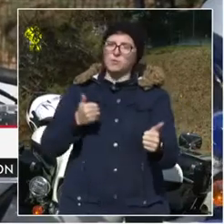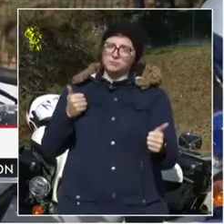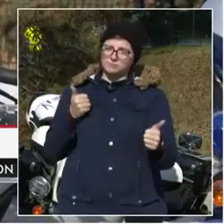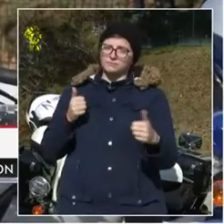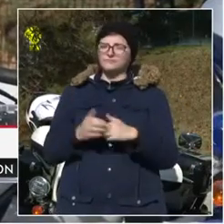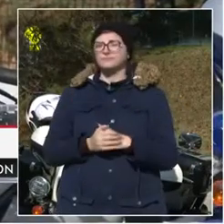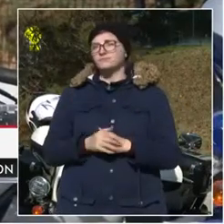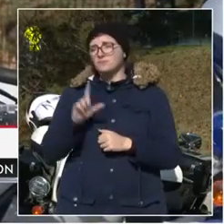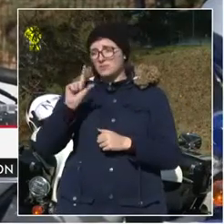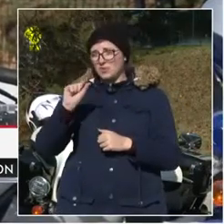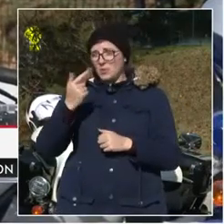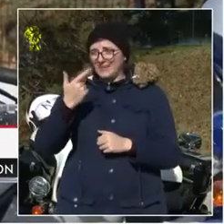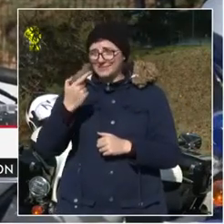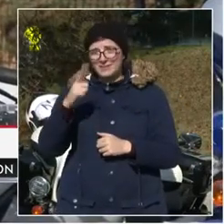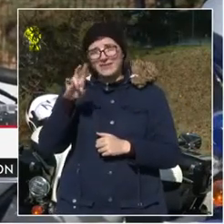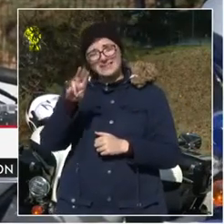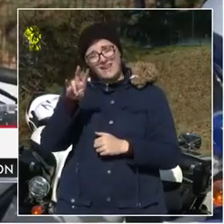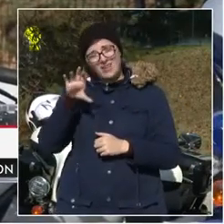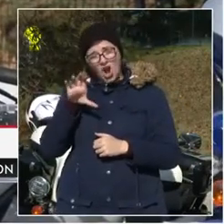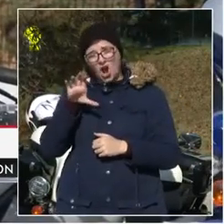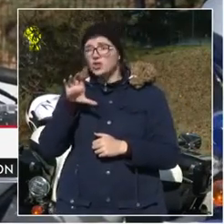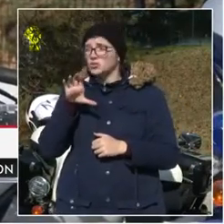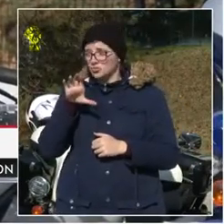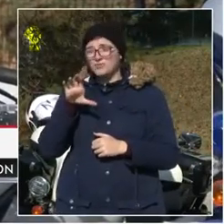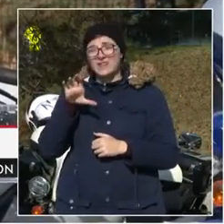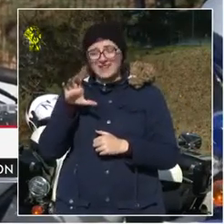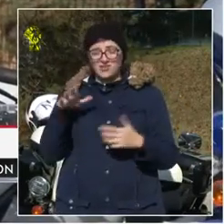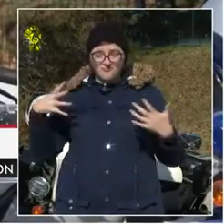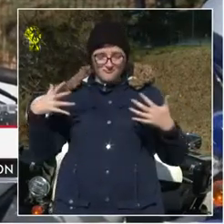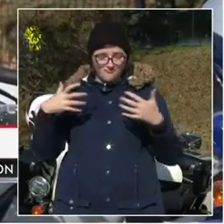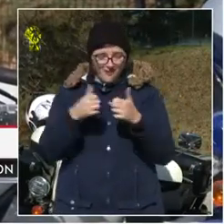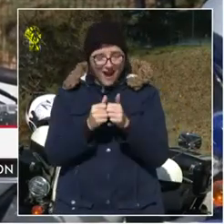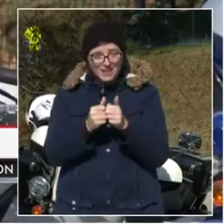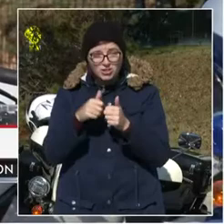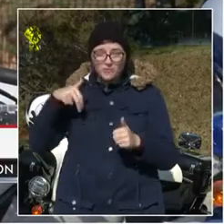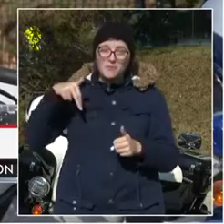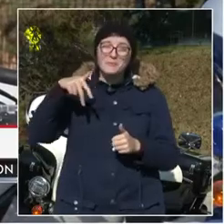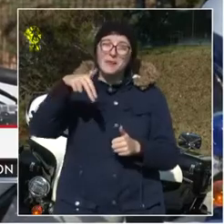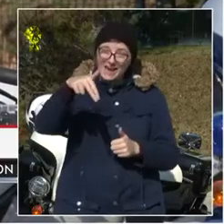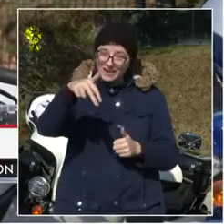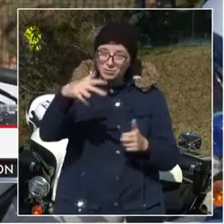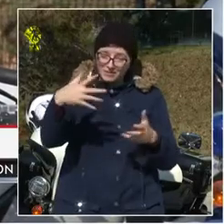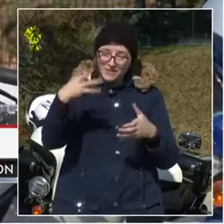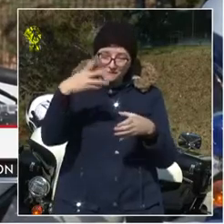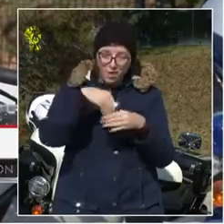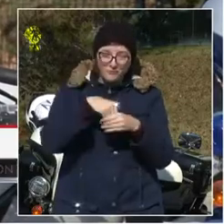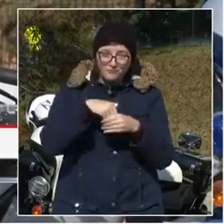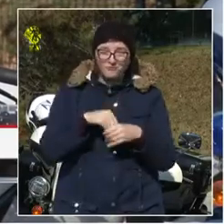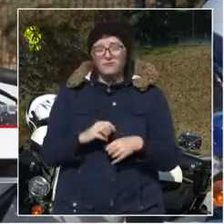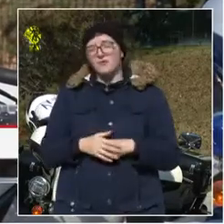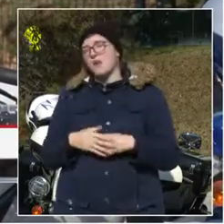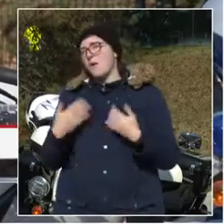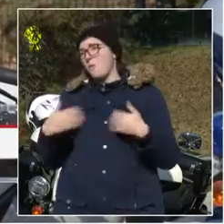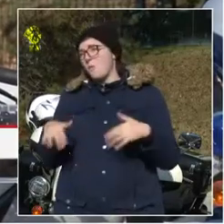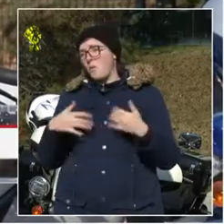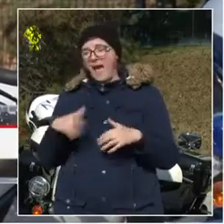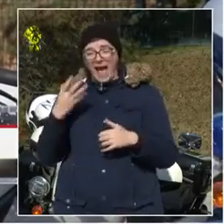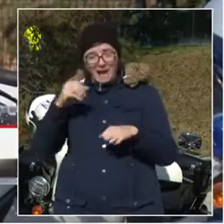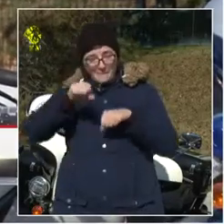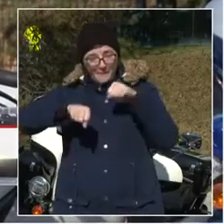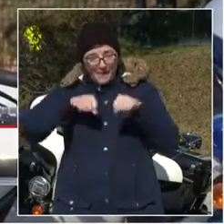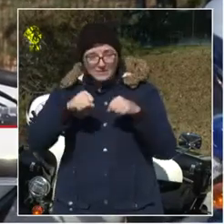were 732 crashes involving pedestrians and 413 crashes involving bicyclists in